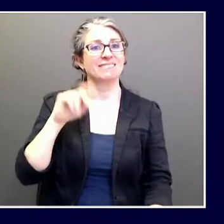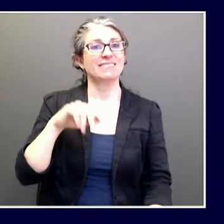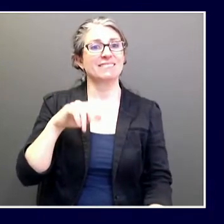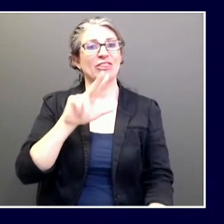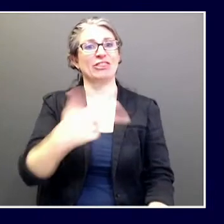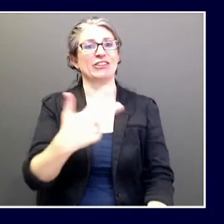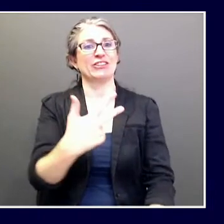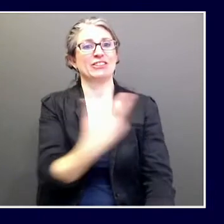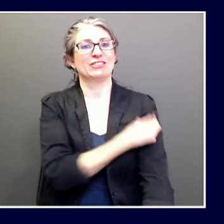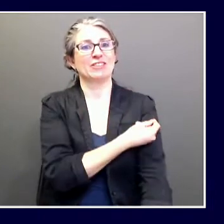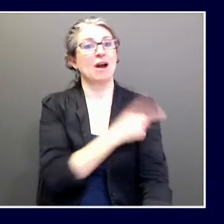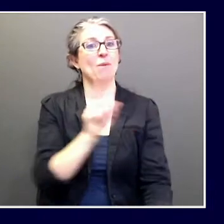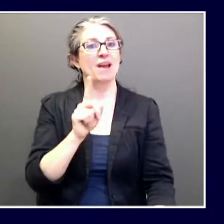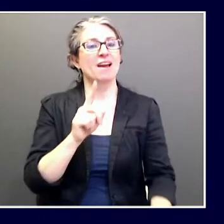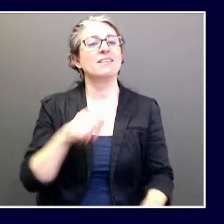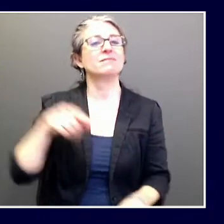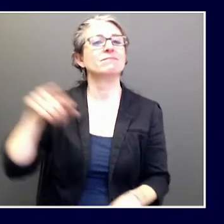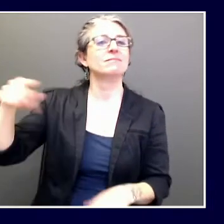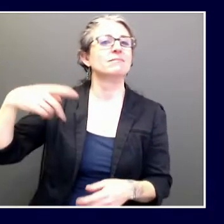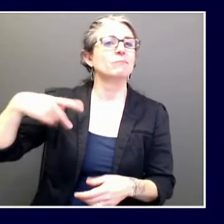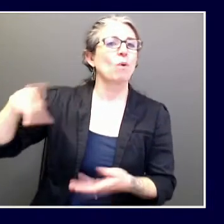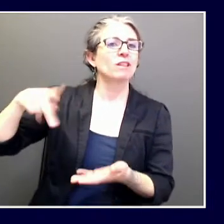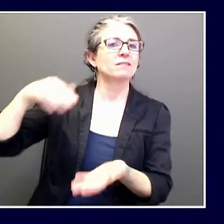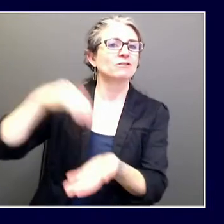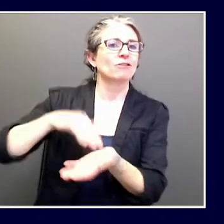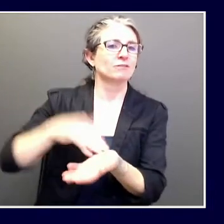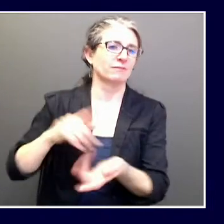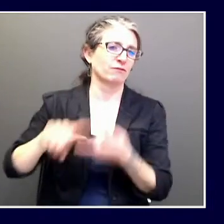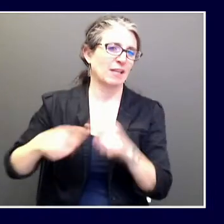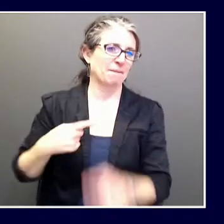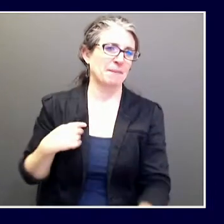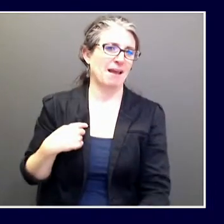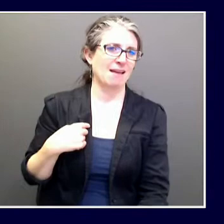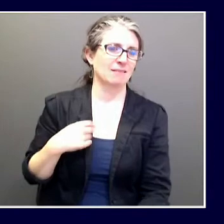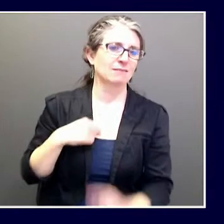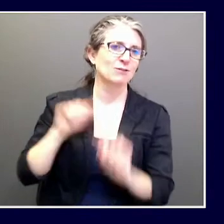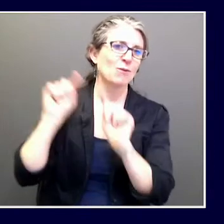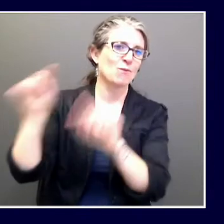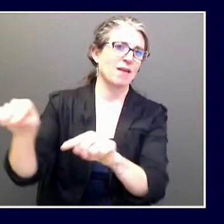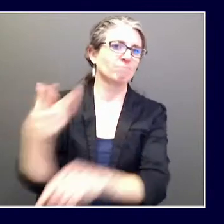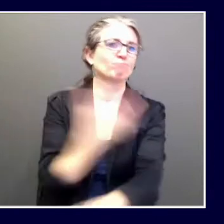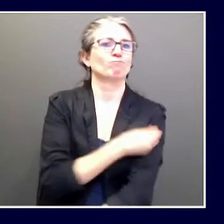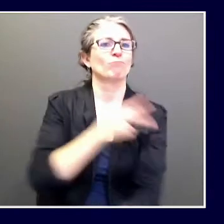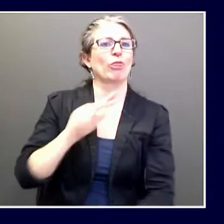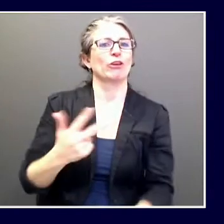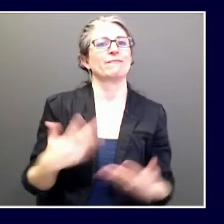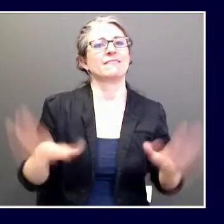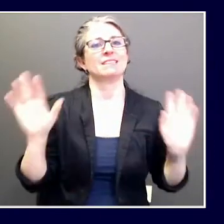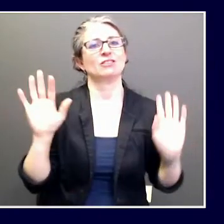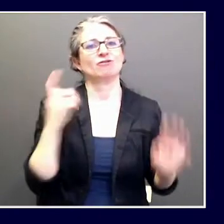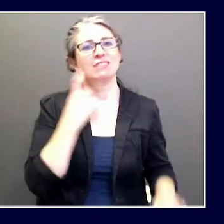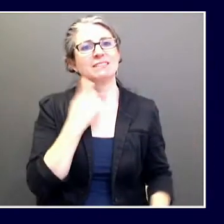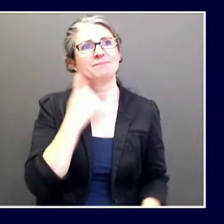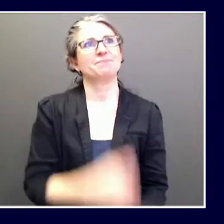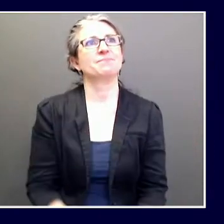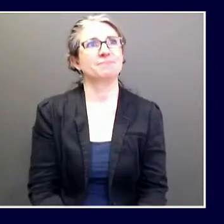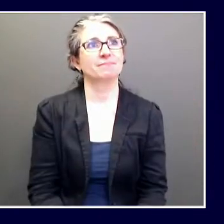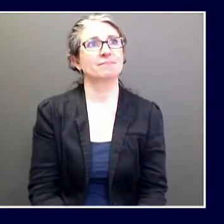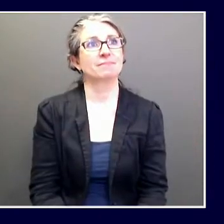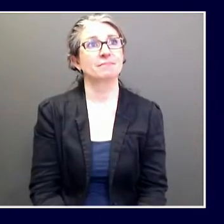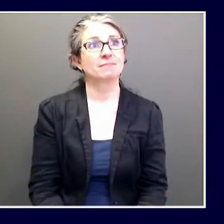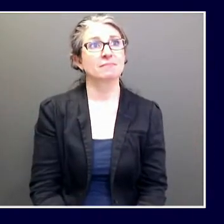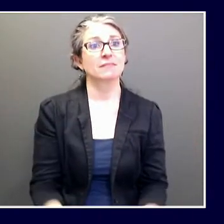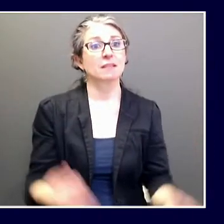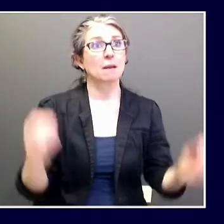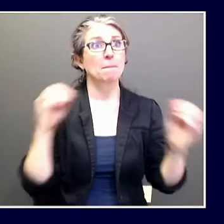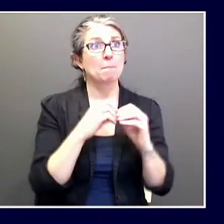different from the rollout earlier, where because of the impetus to get as many people vaccinated so quickly, primary care offices were